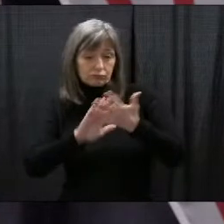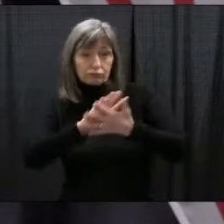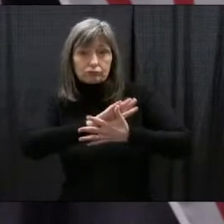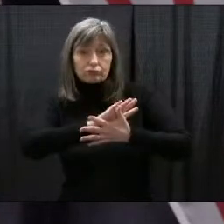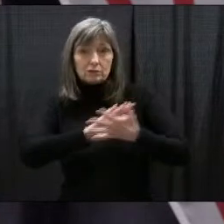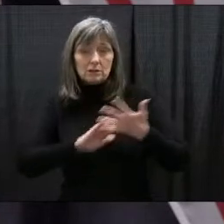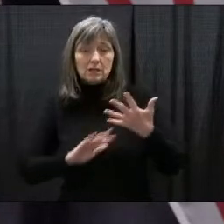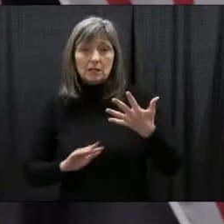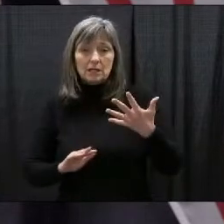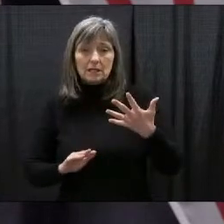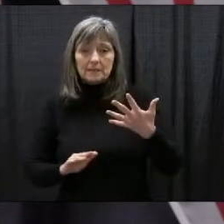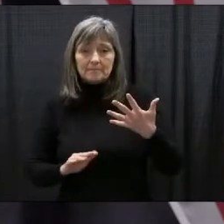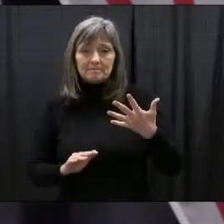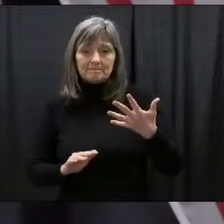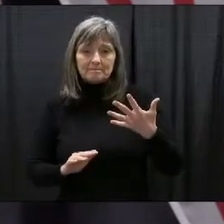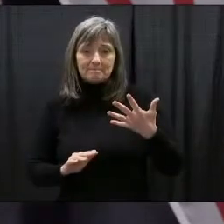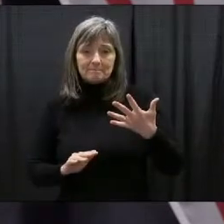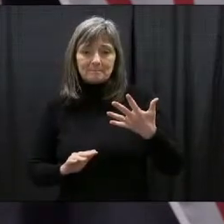that are in place,